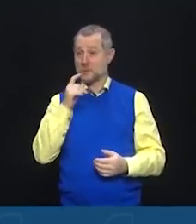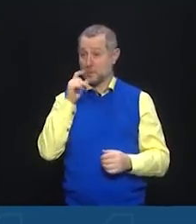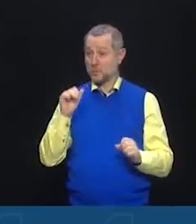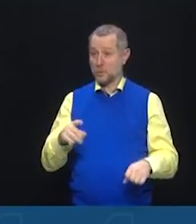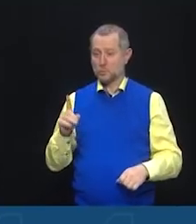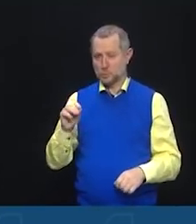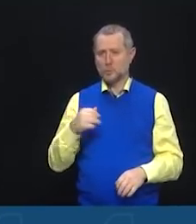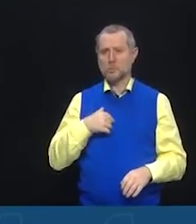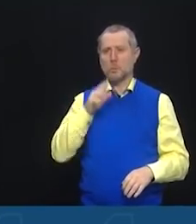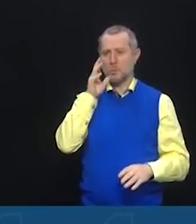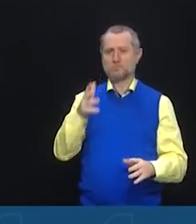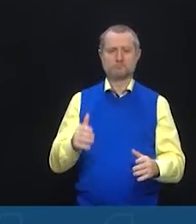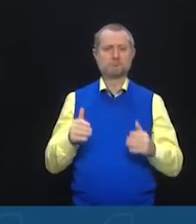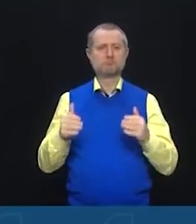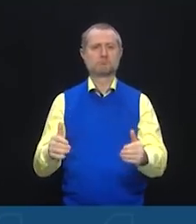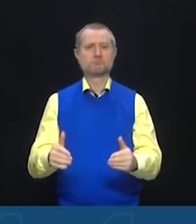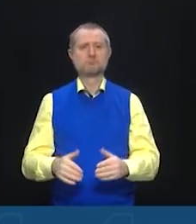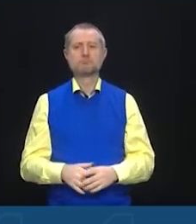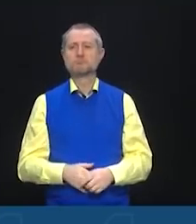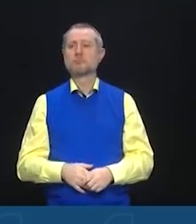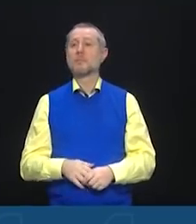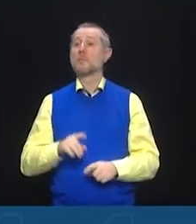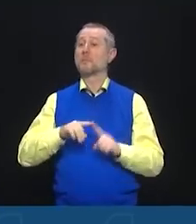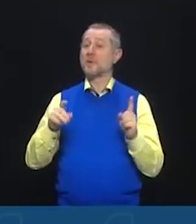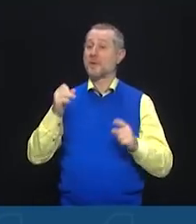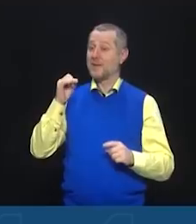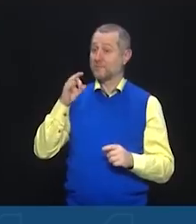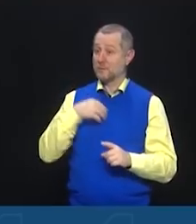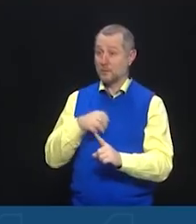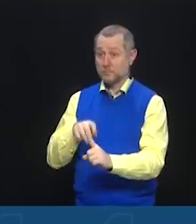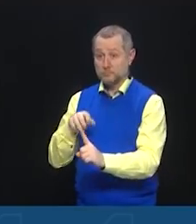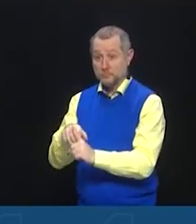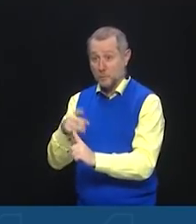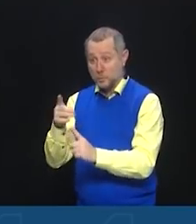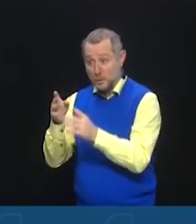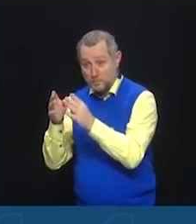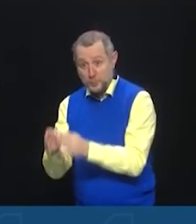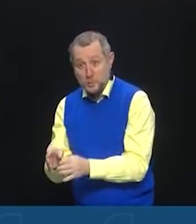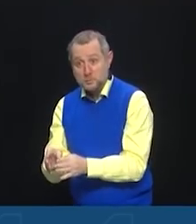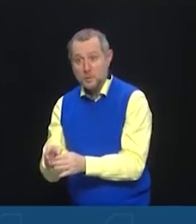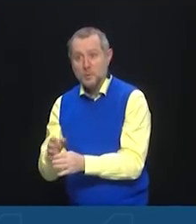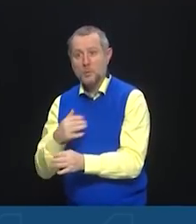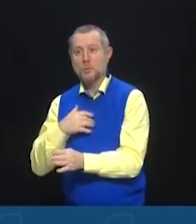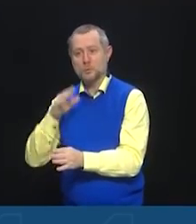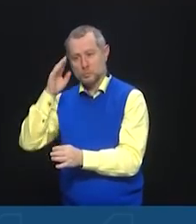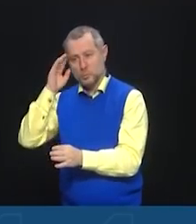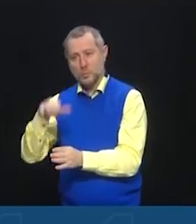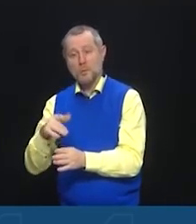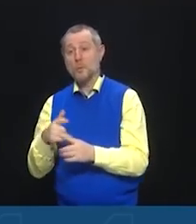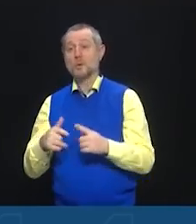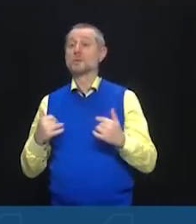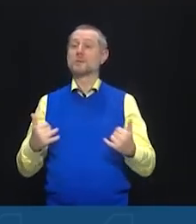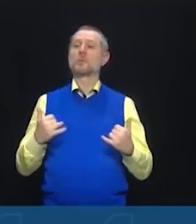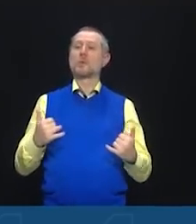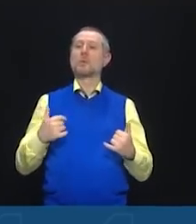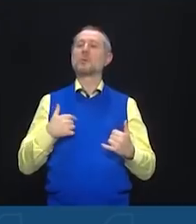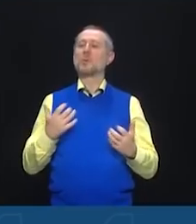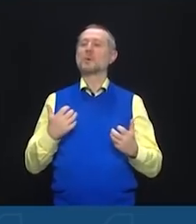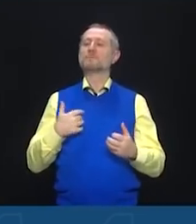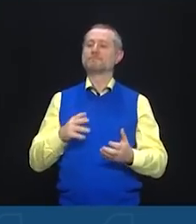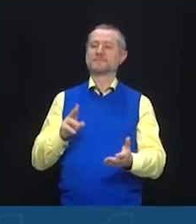but the individuals who are targeted will know beforehand. What I did today was to take an affirmative action related to any